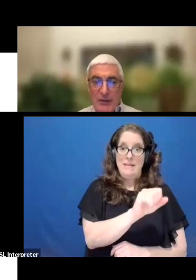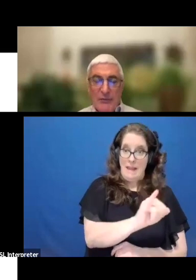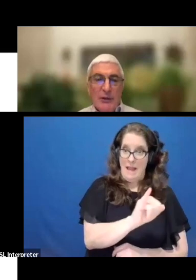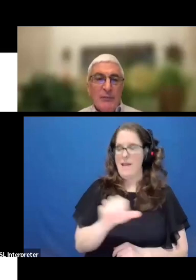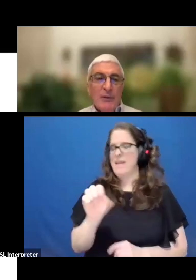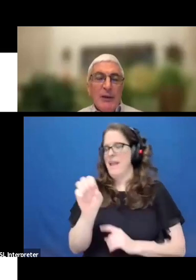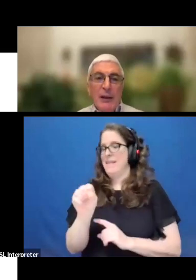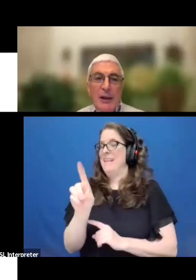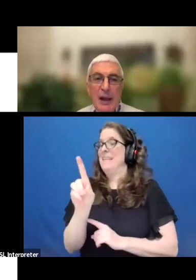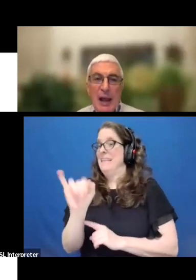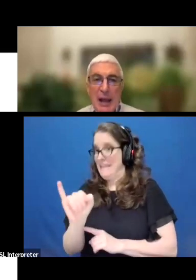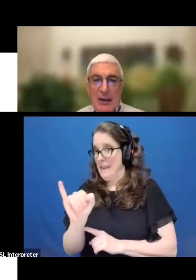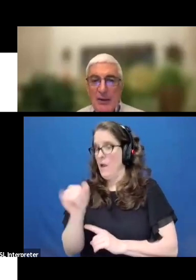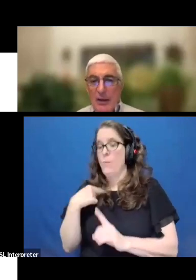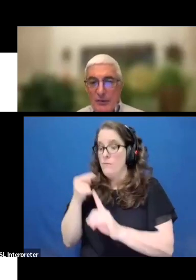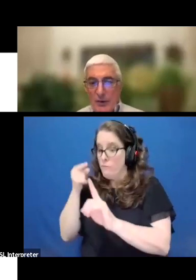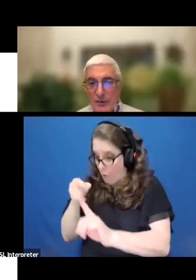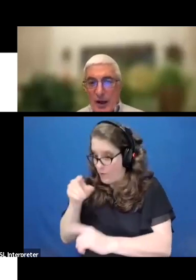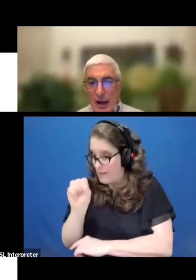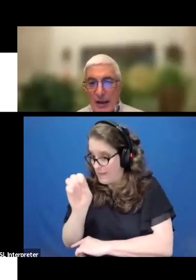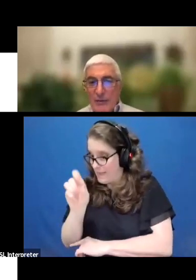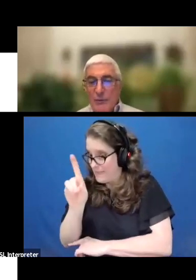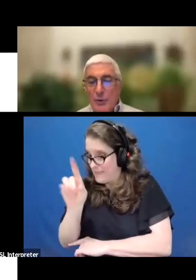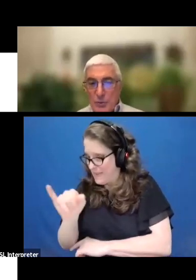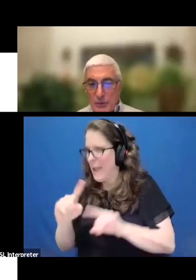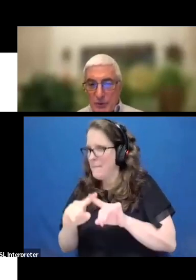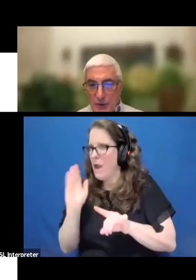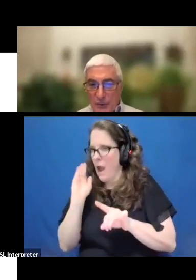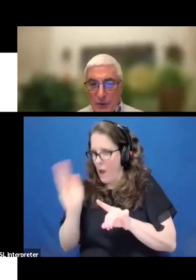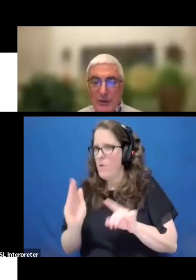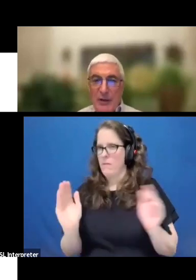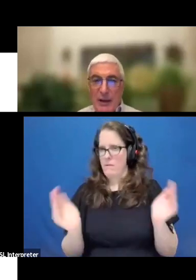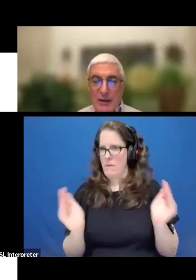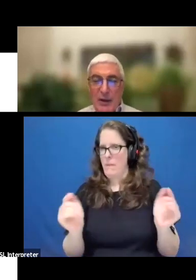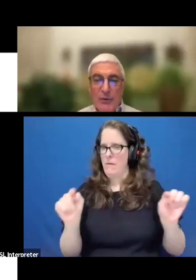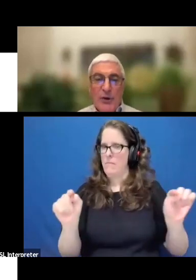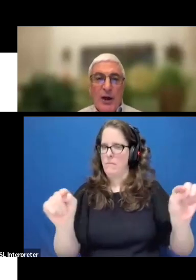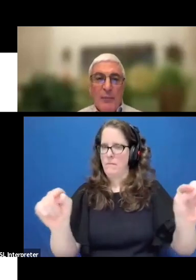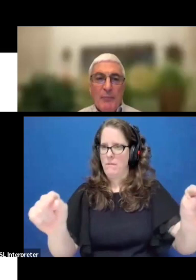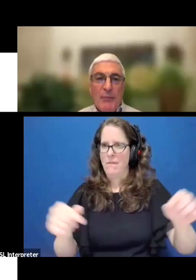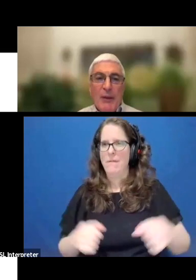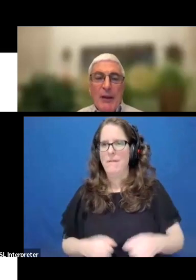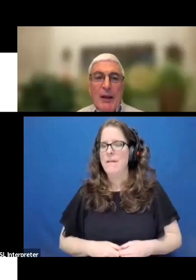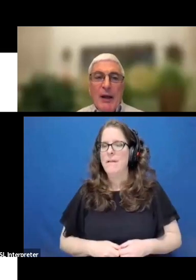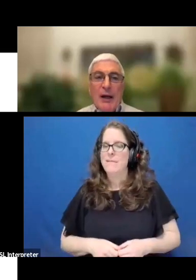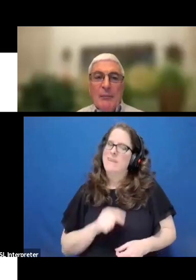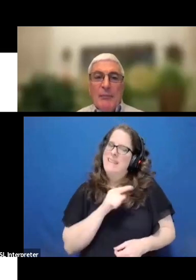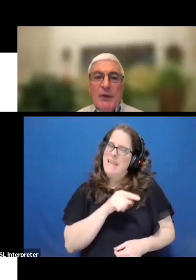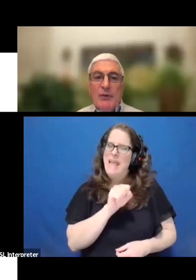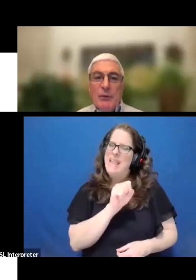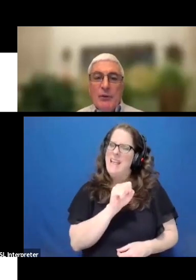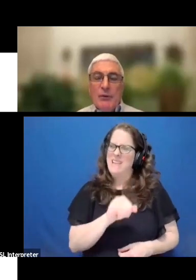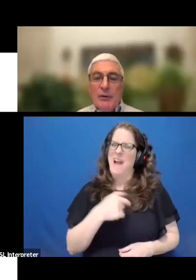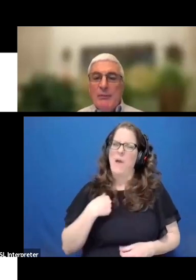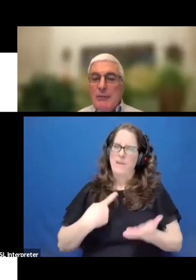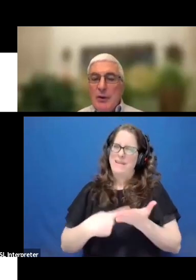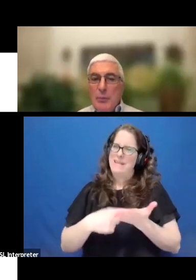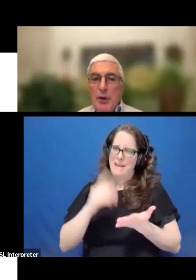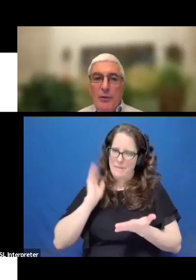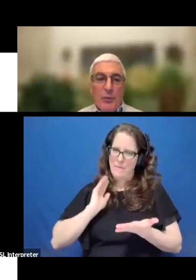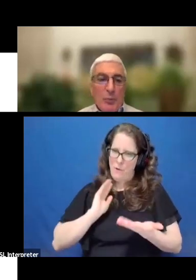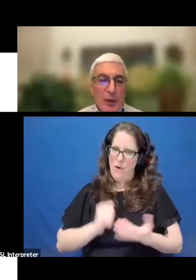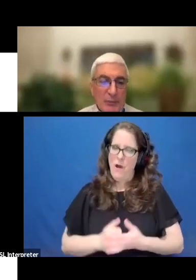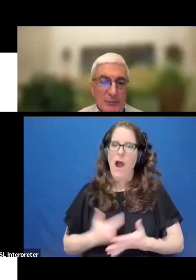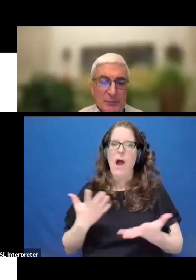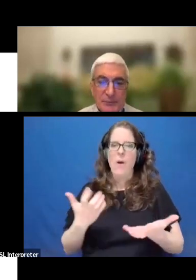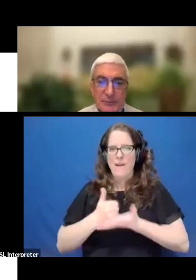of the evening, and SSI, which we've covered at another time, so that you can